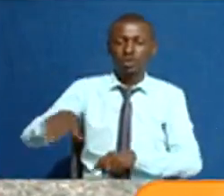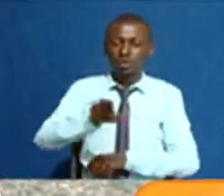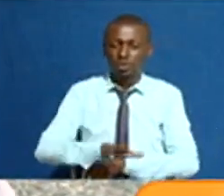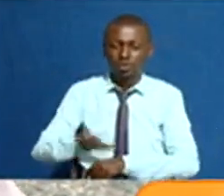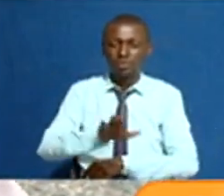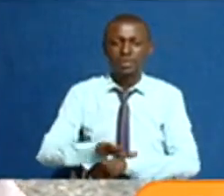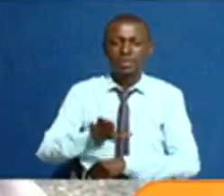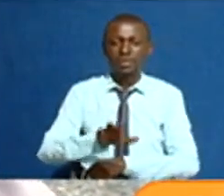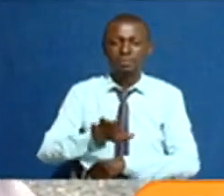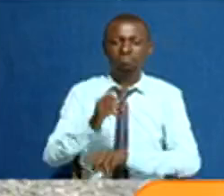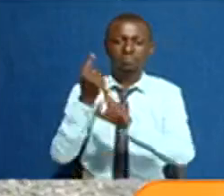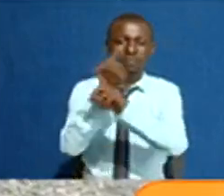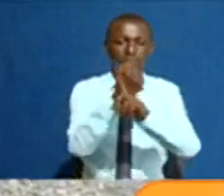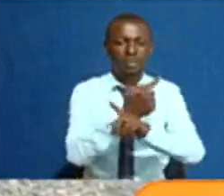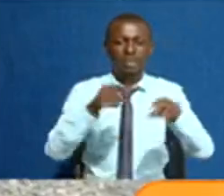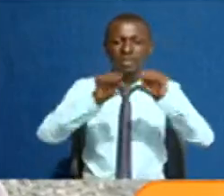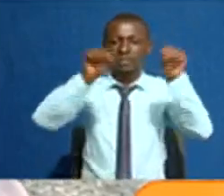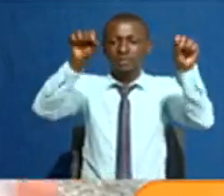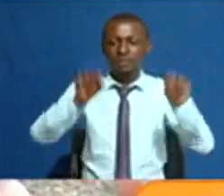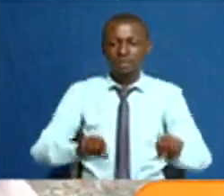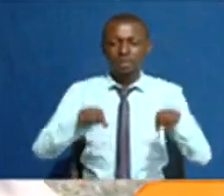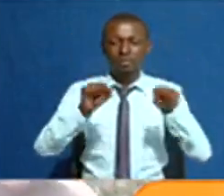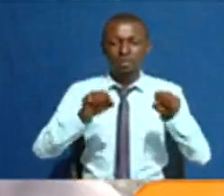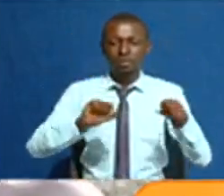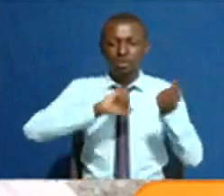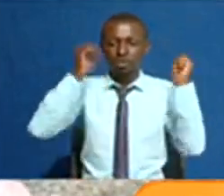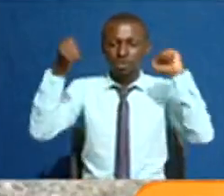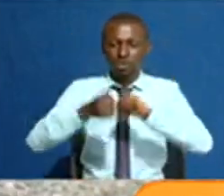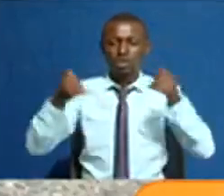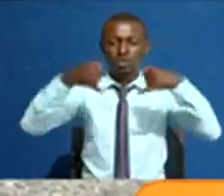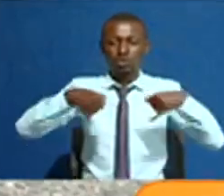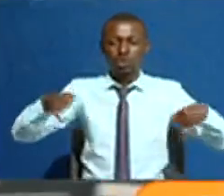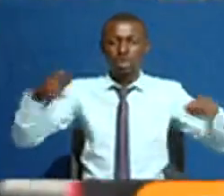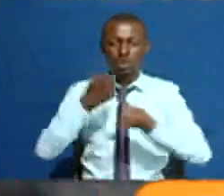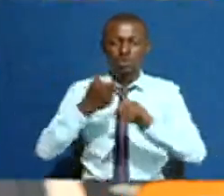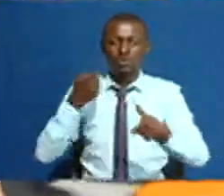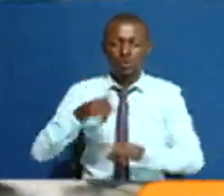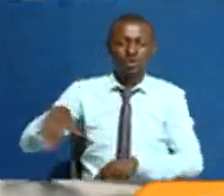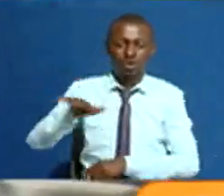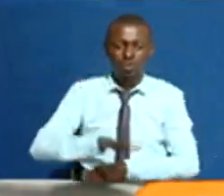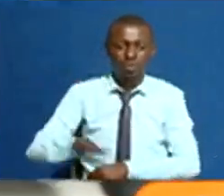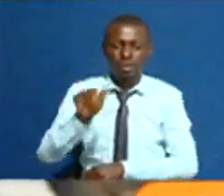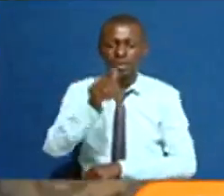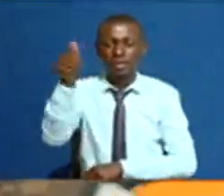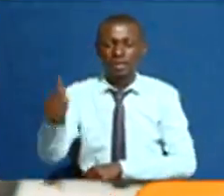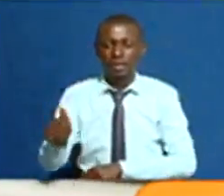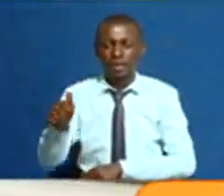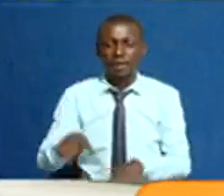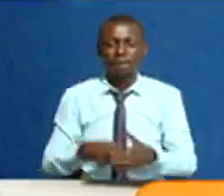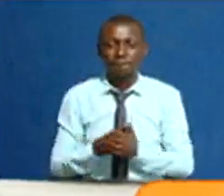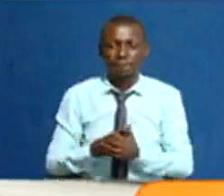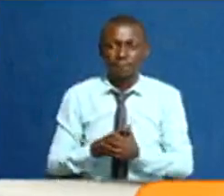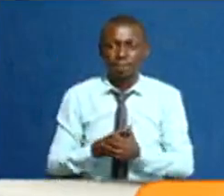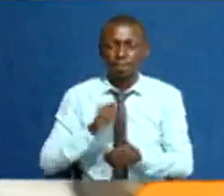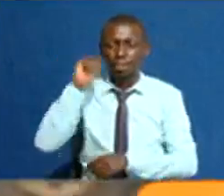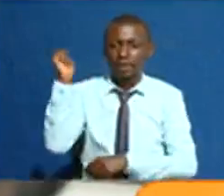Karen, the system will automatically change to the line that used to come from Nairobi now to Karen. While Ketraco's efforts to provide Kenyans